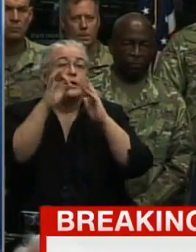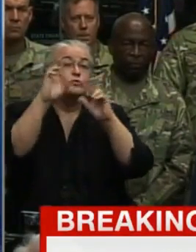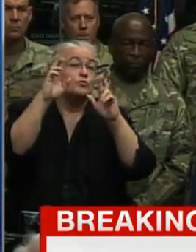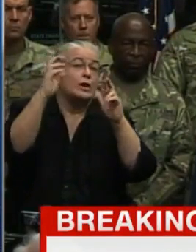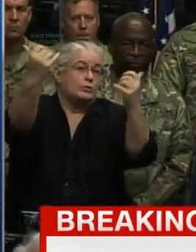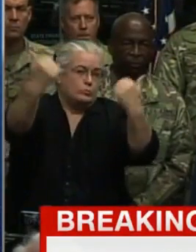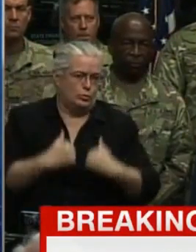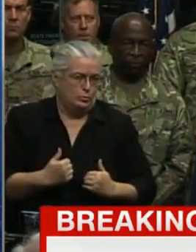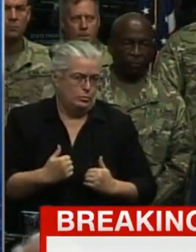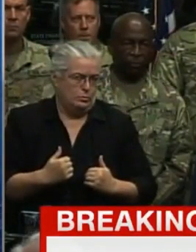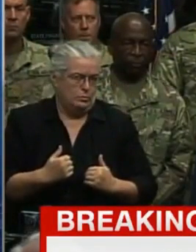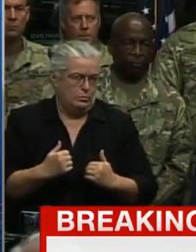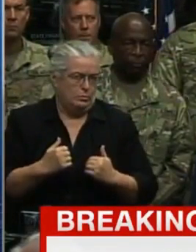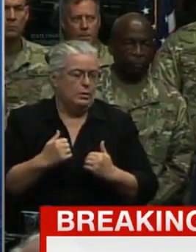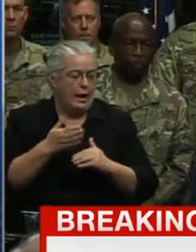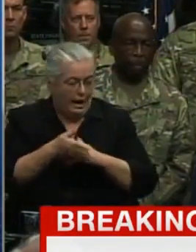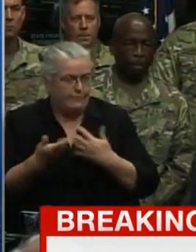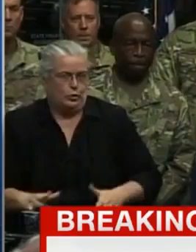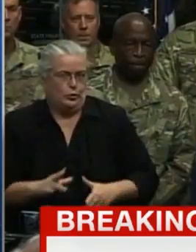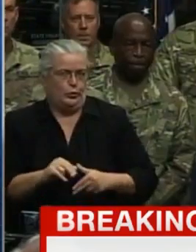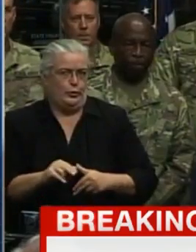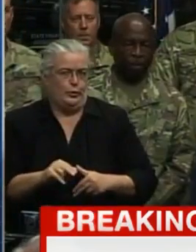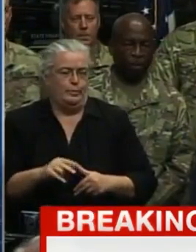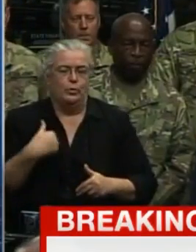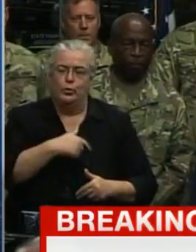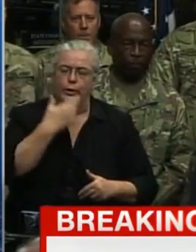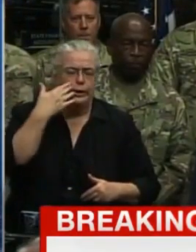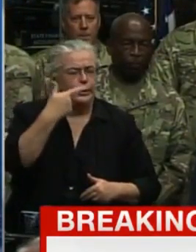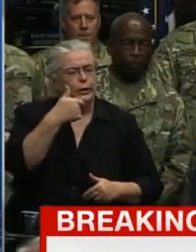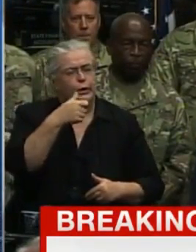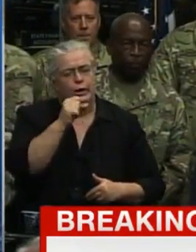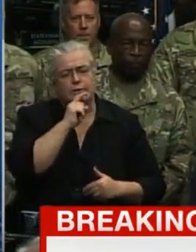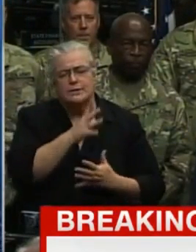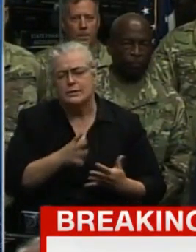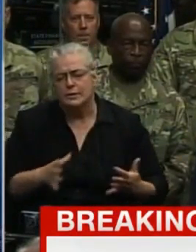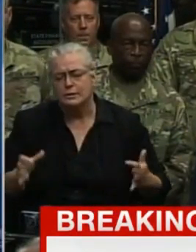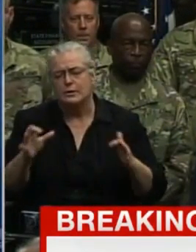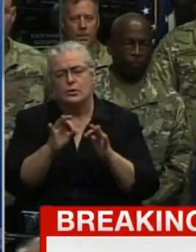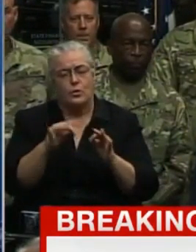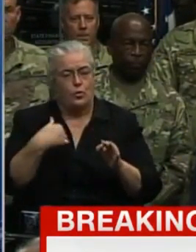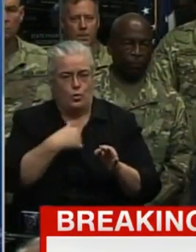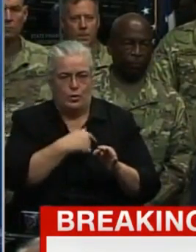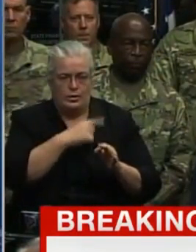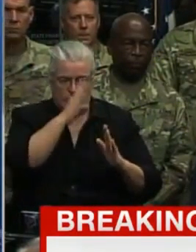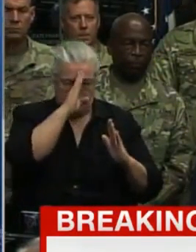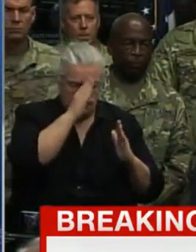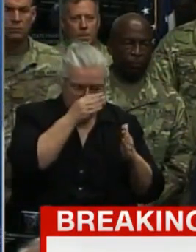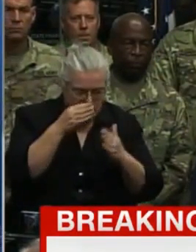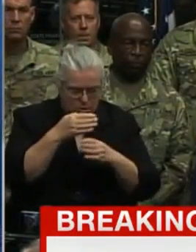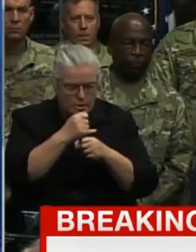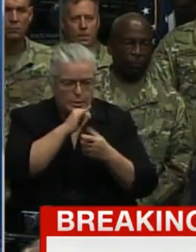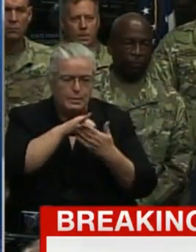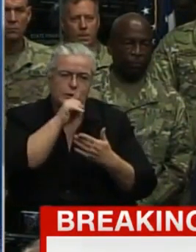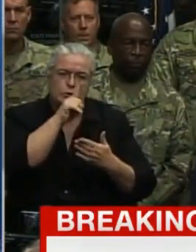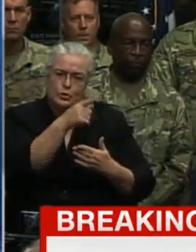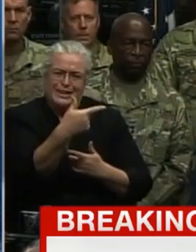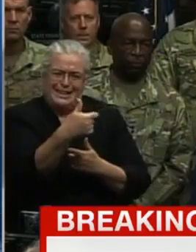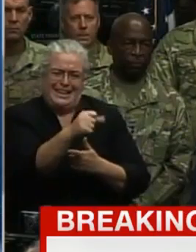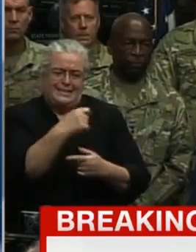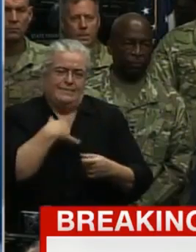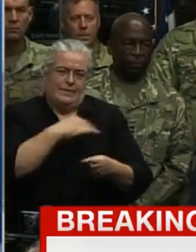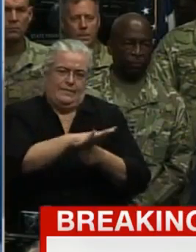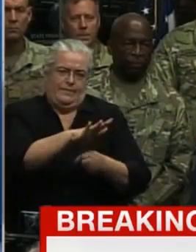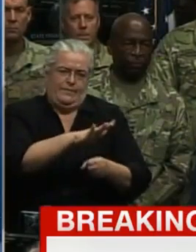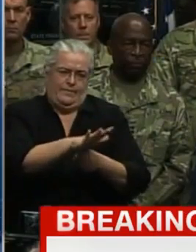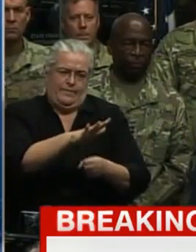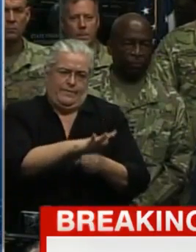We absolutely know fuel is important, and we are doing and voting every state resource we can to address this problem to ensure we